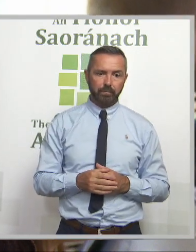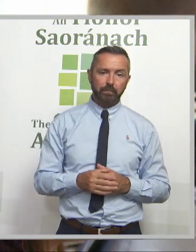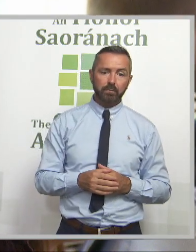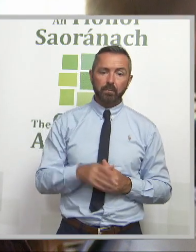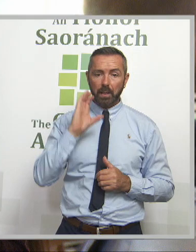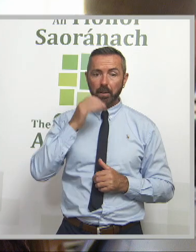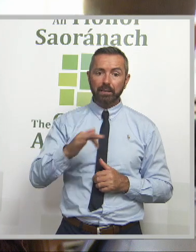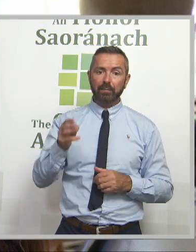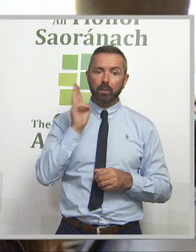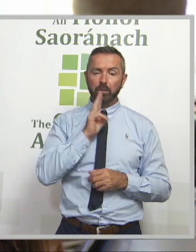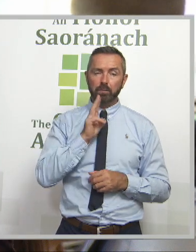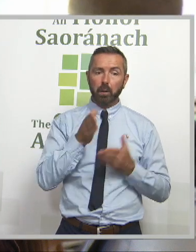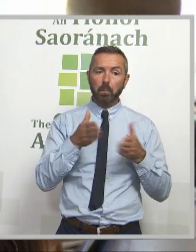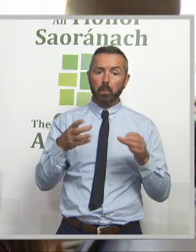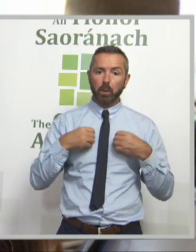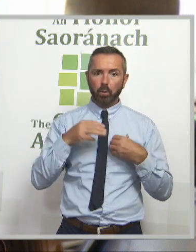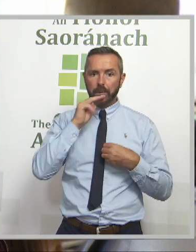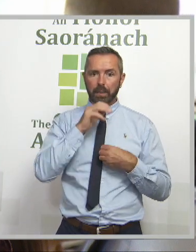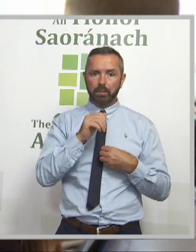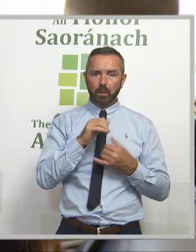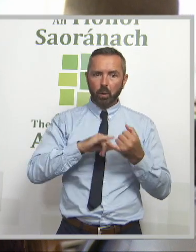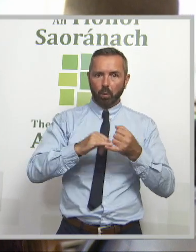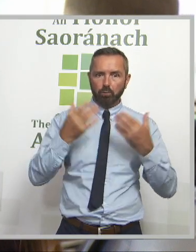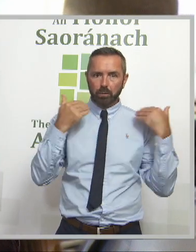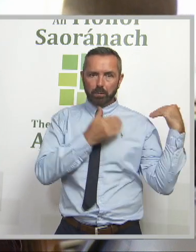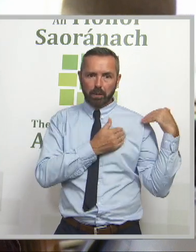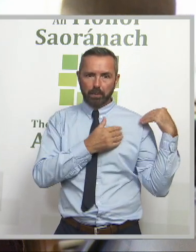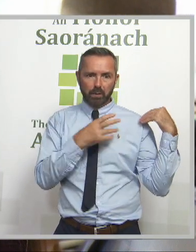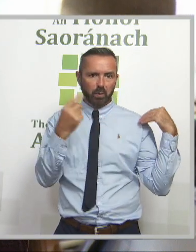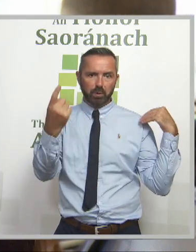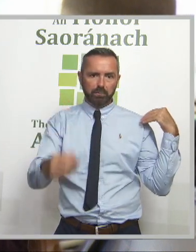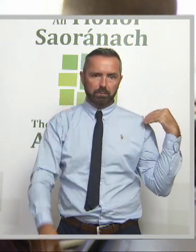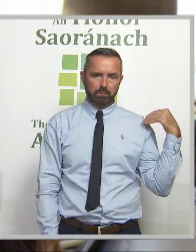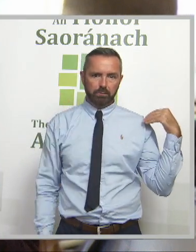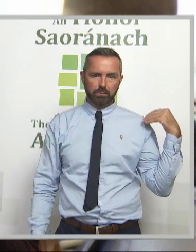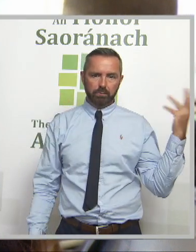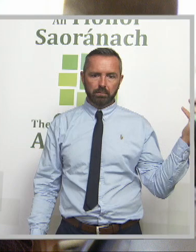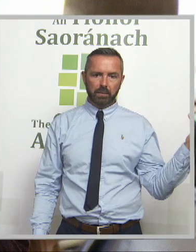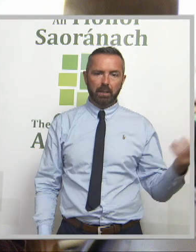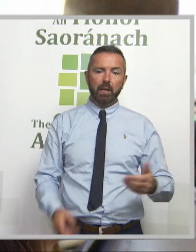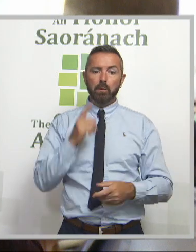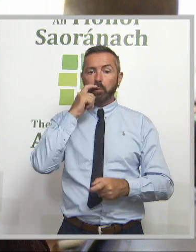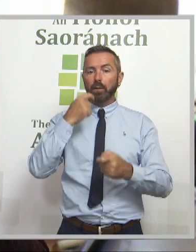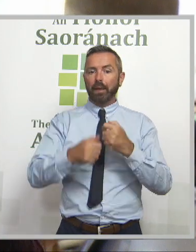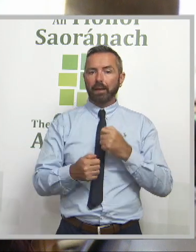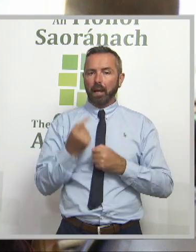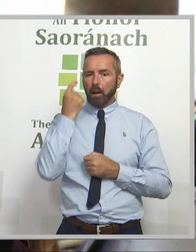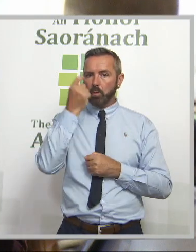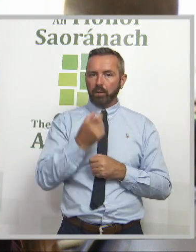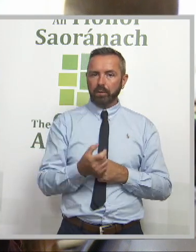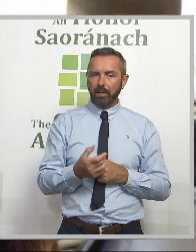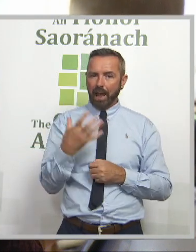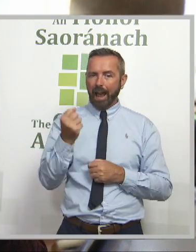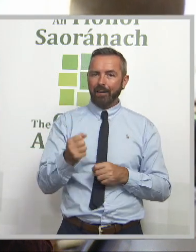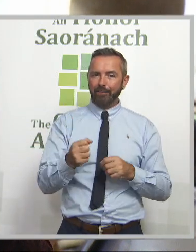question. Would it be better if, more of the land was publicly owned? And then the follow-up to that is the constitutional right to private land ownership